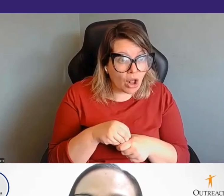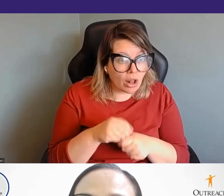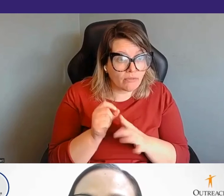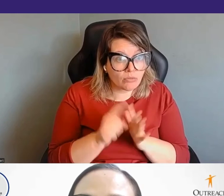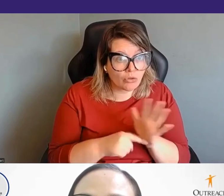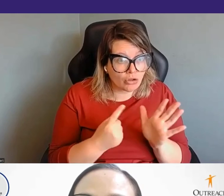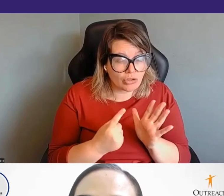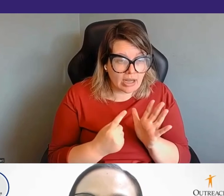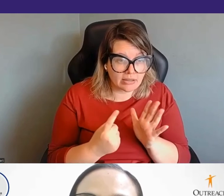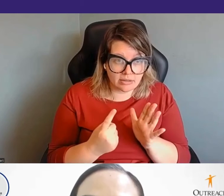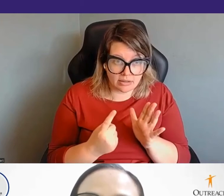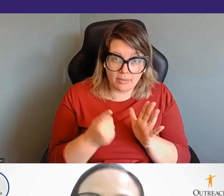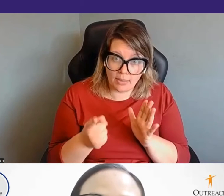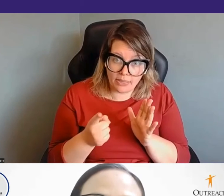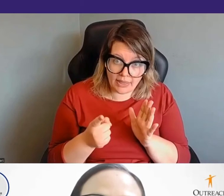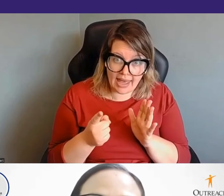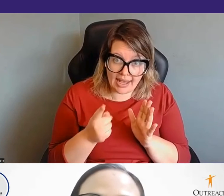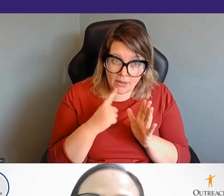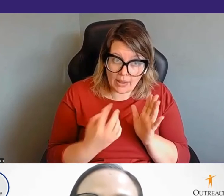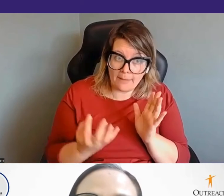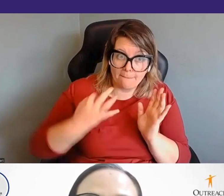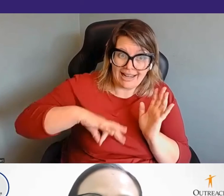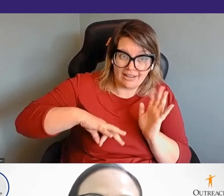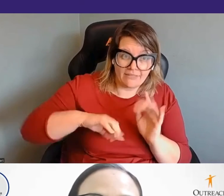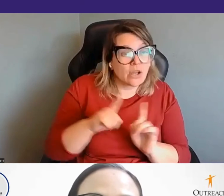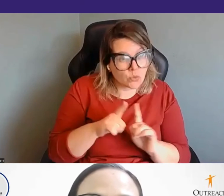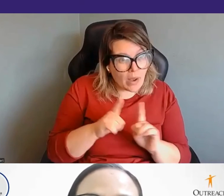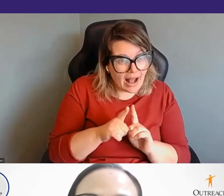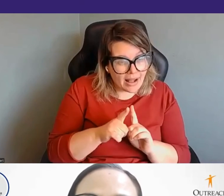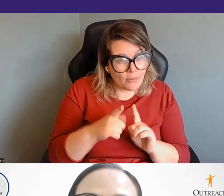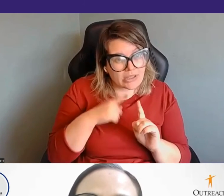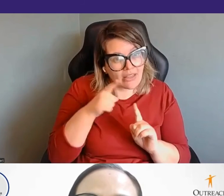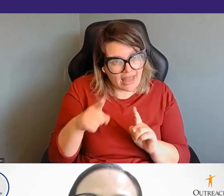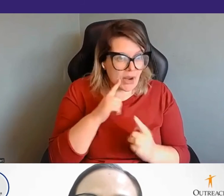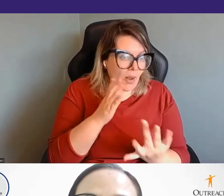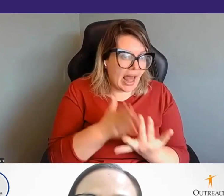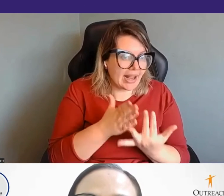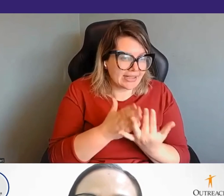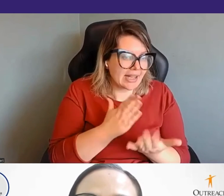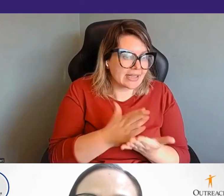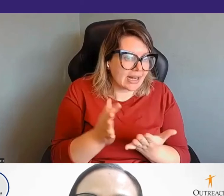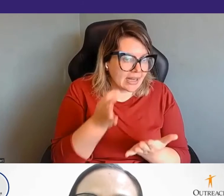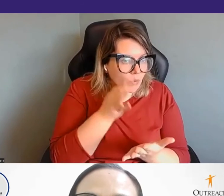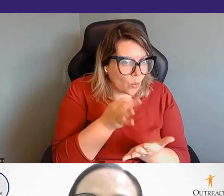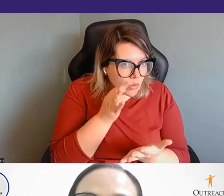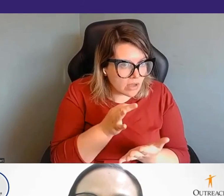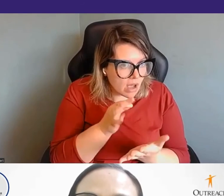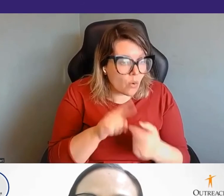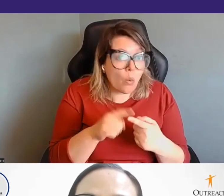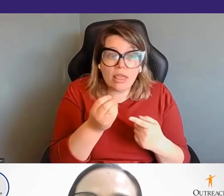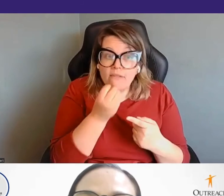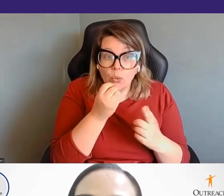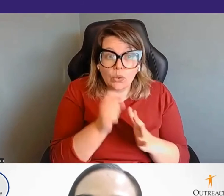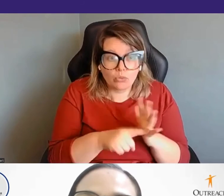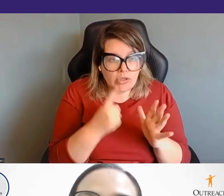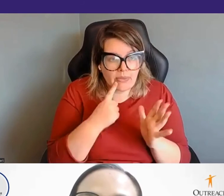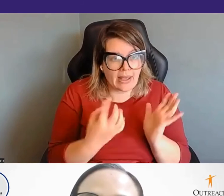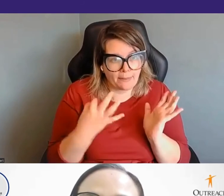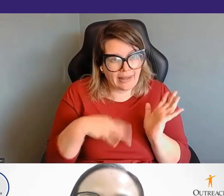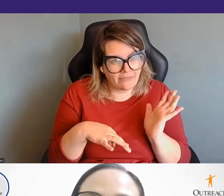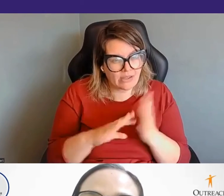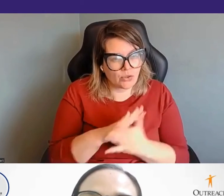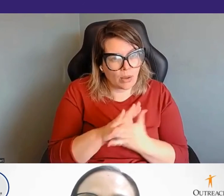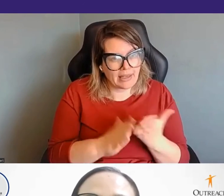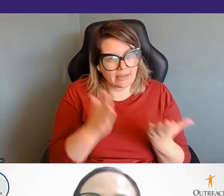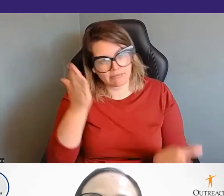project, but they are also recipients of water. They are also recipients of the food projects. So they are